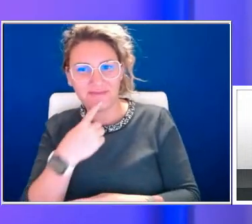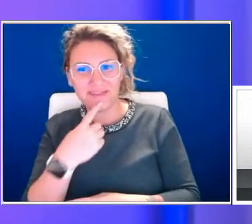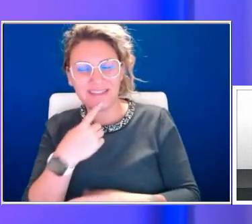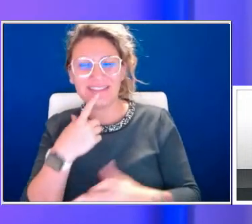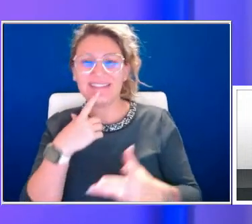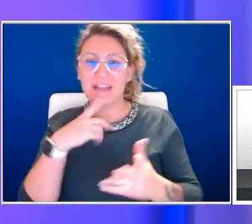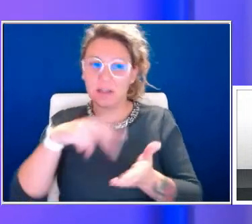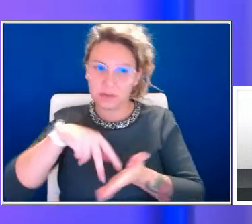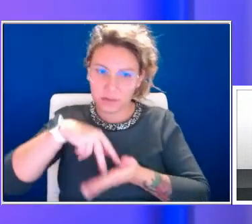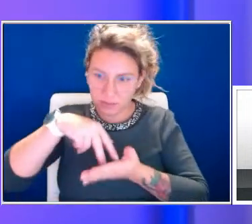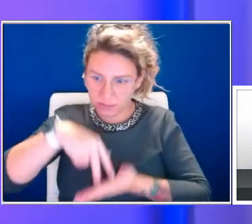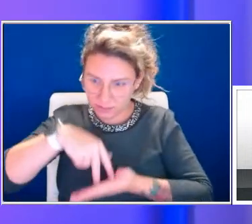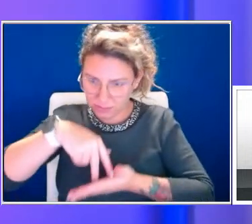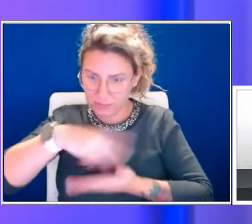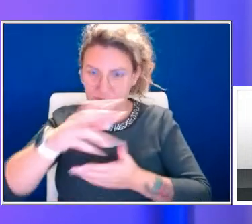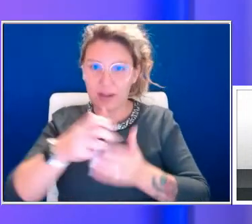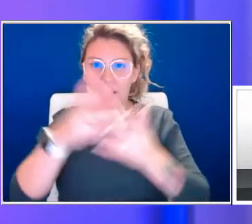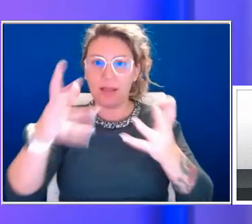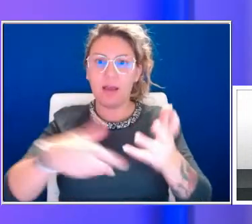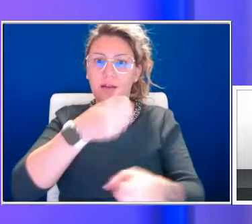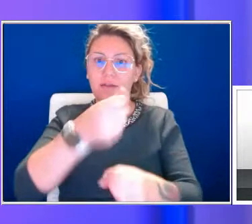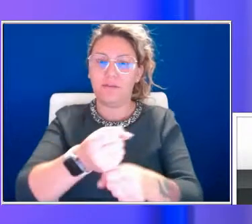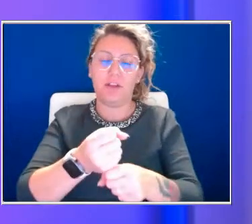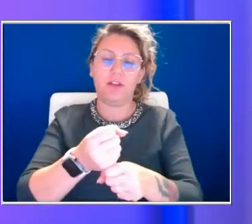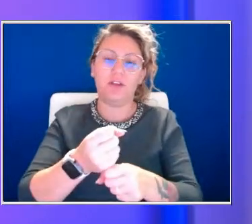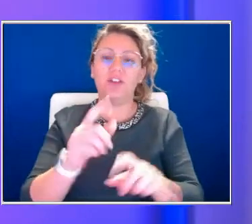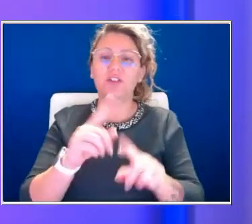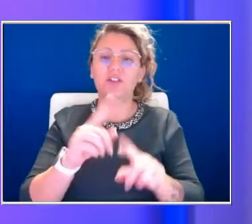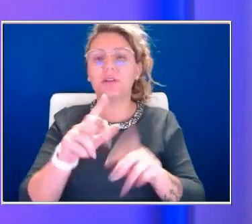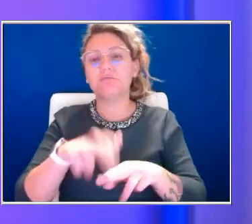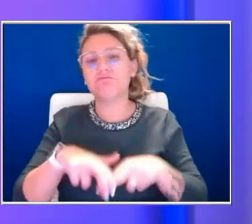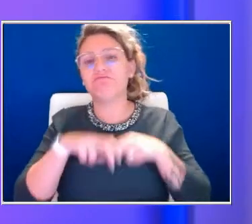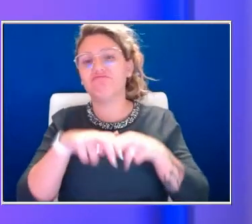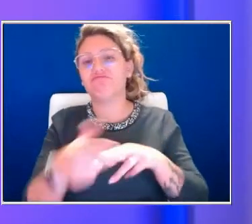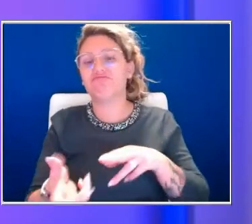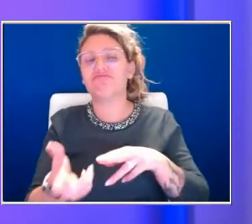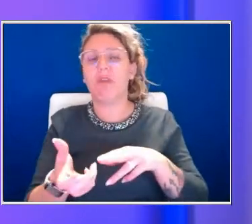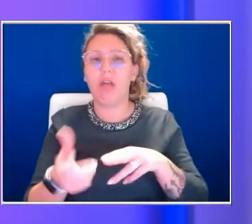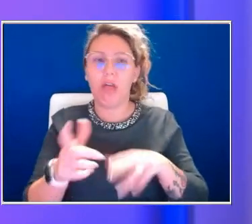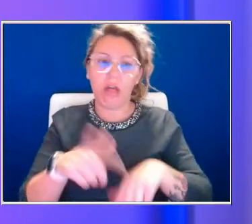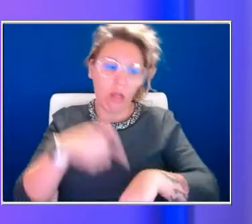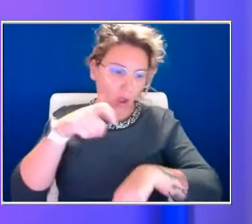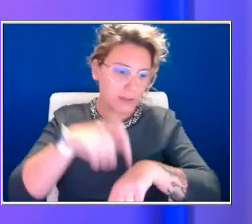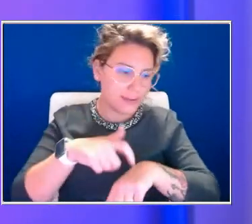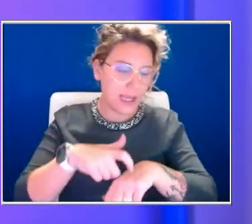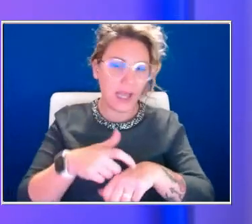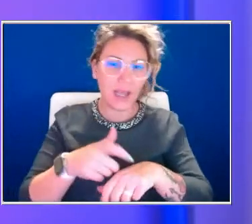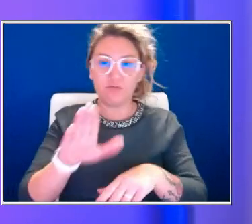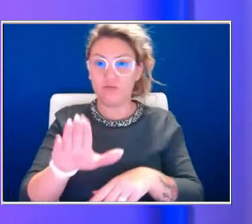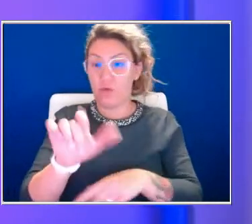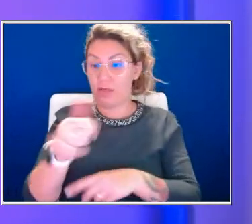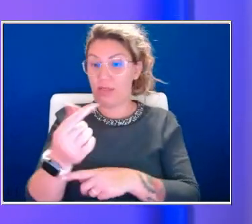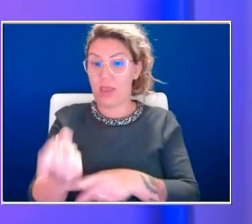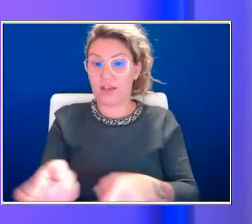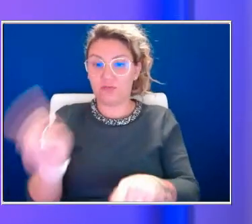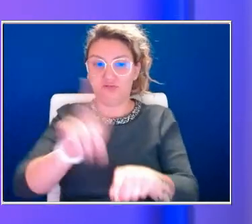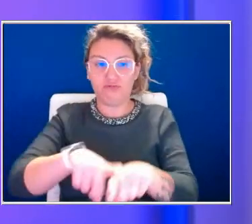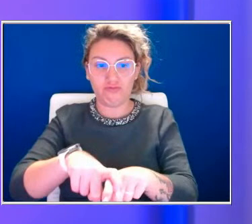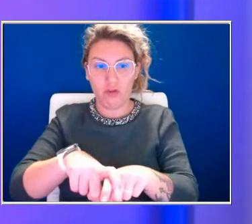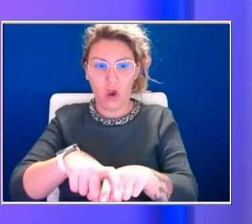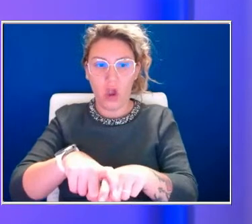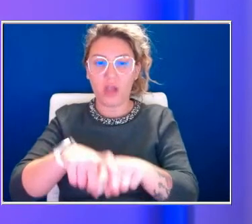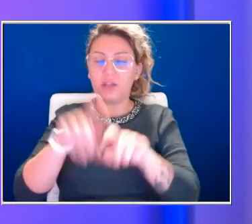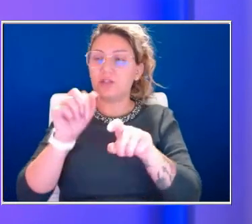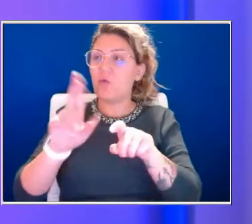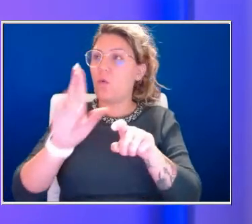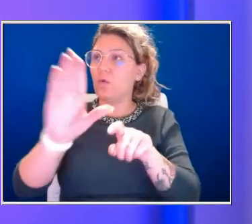part of that. But sitting for long periods of time, sitting with your legs crossed for long periods of times, if you have a job that those kinds of things happen,